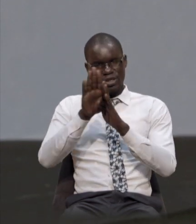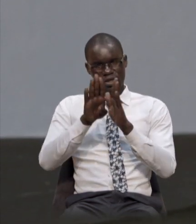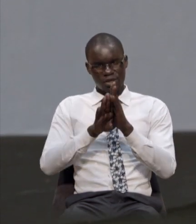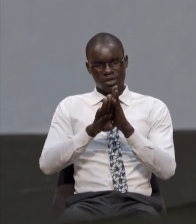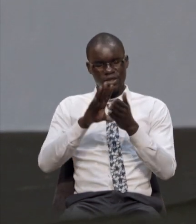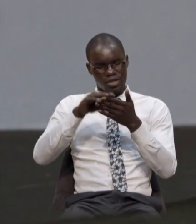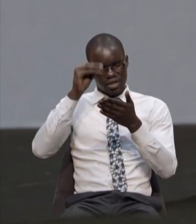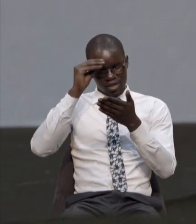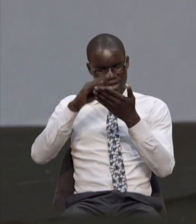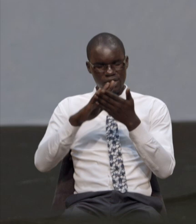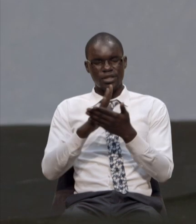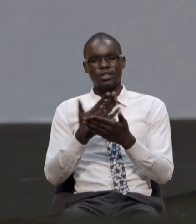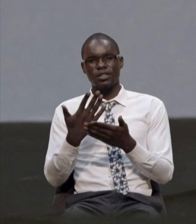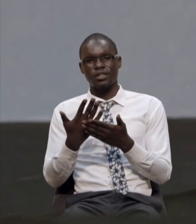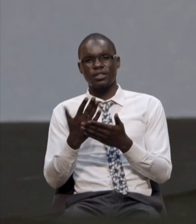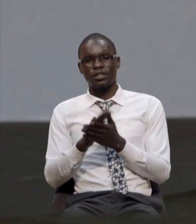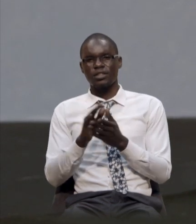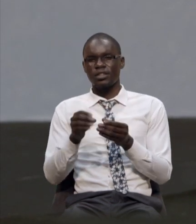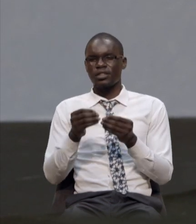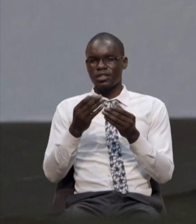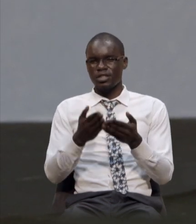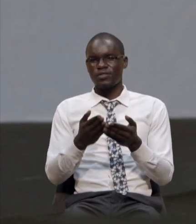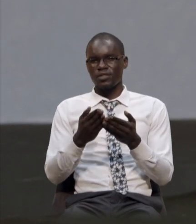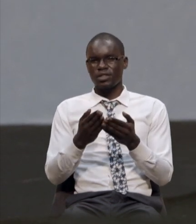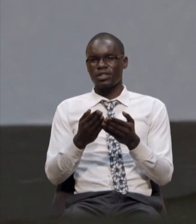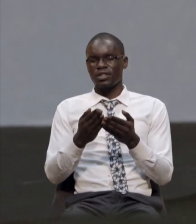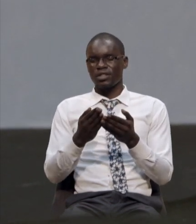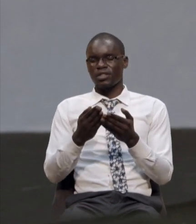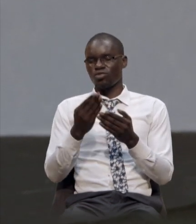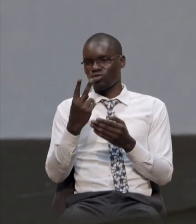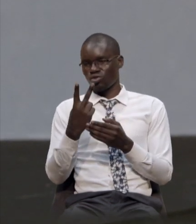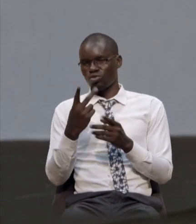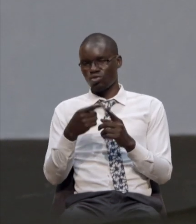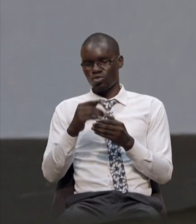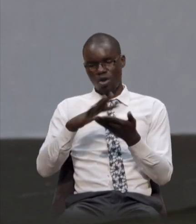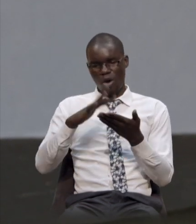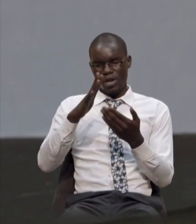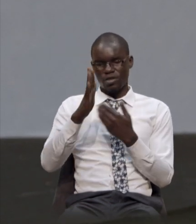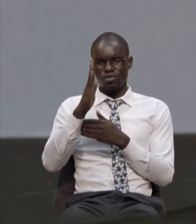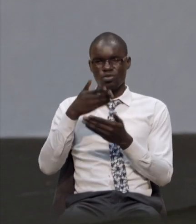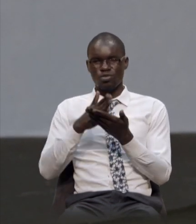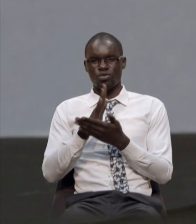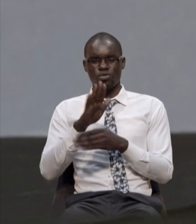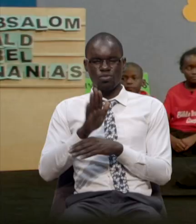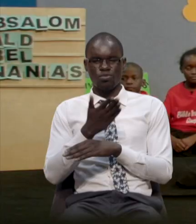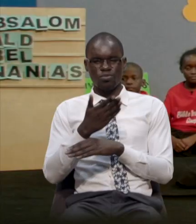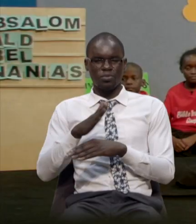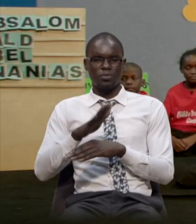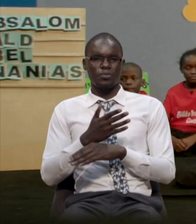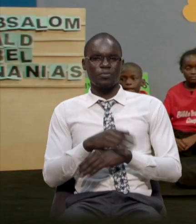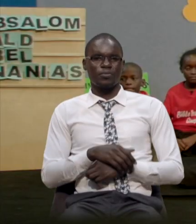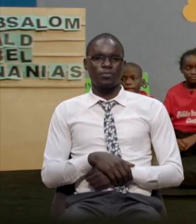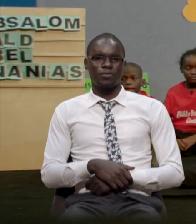from the Bible, we want to give chance to Kayla and Mary to praise God. Please listen to the song.